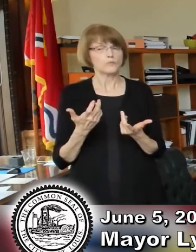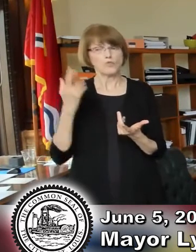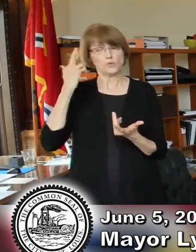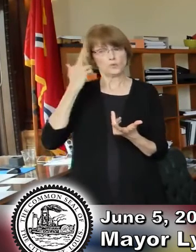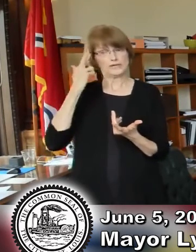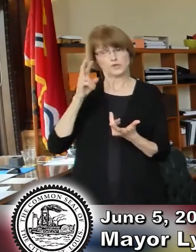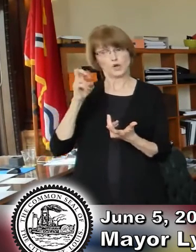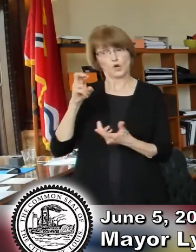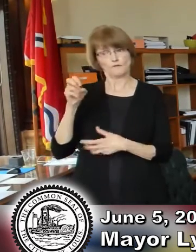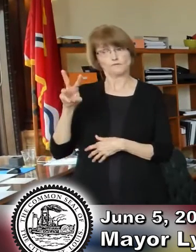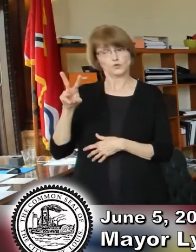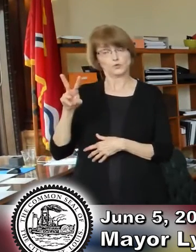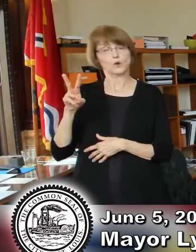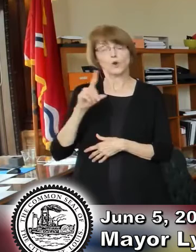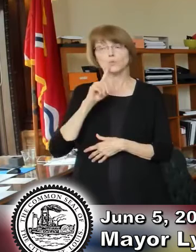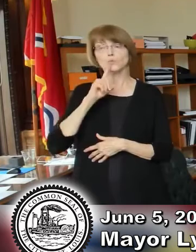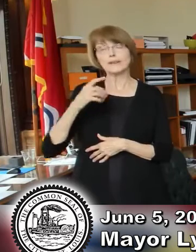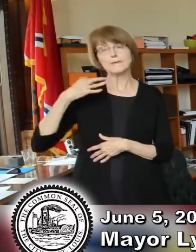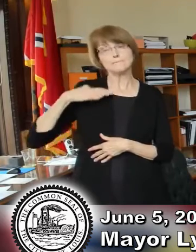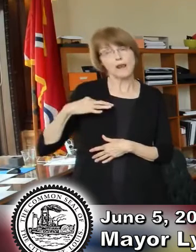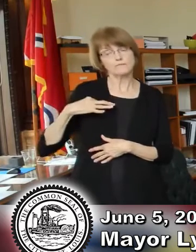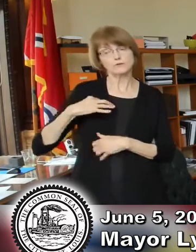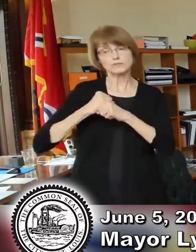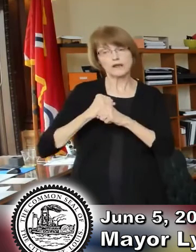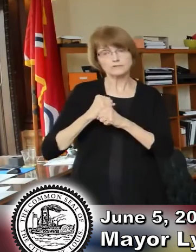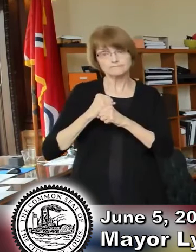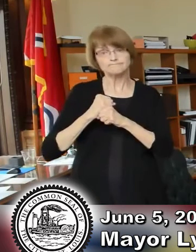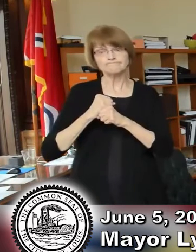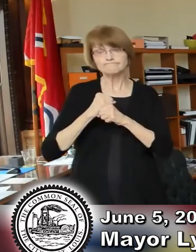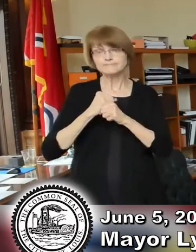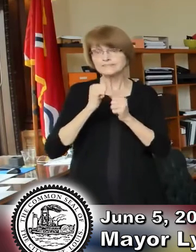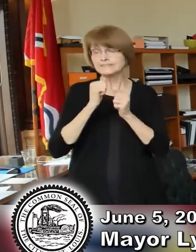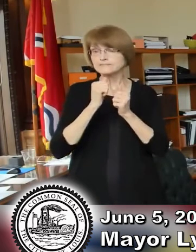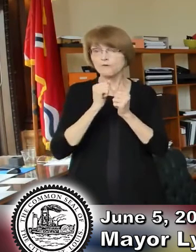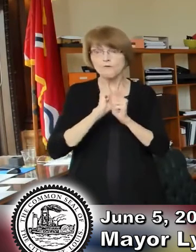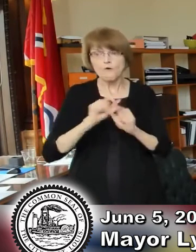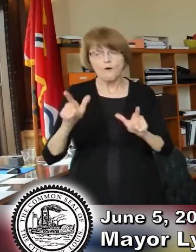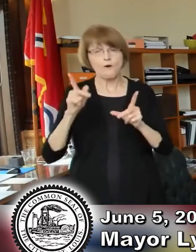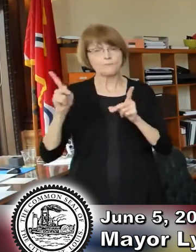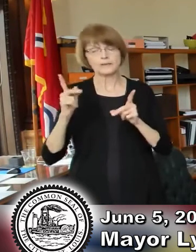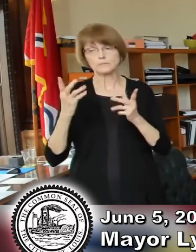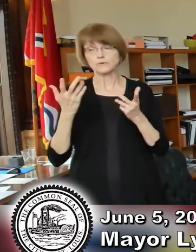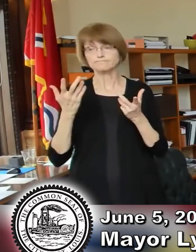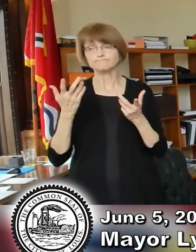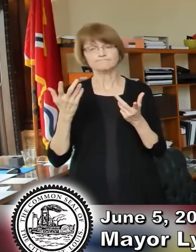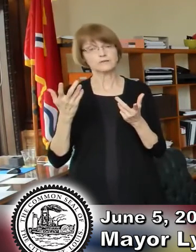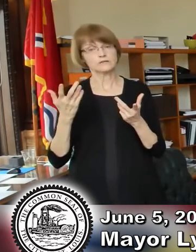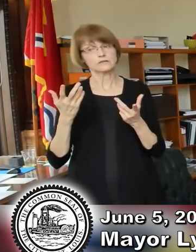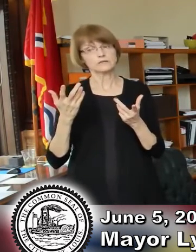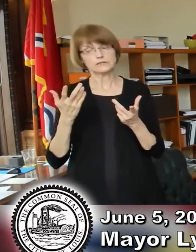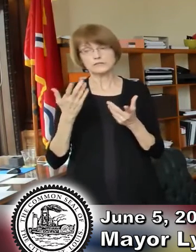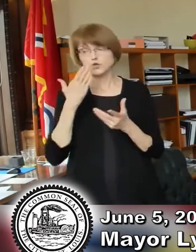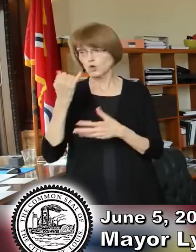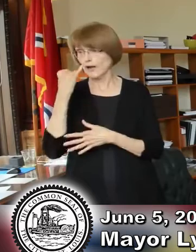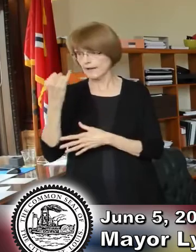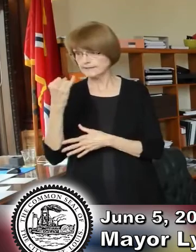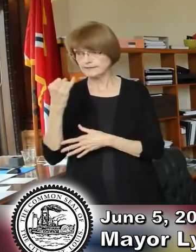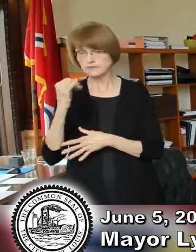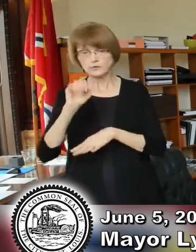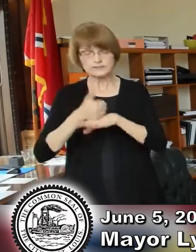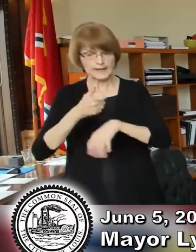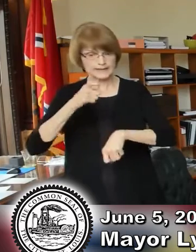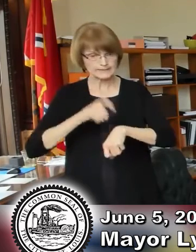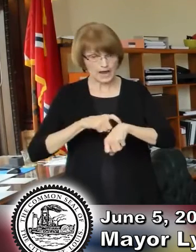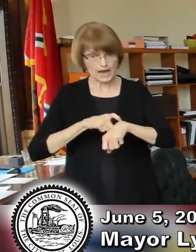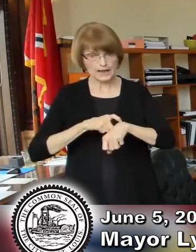everyone's benefit, I think, to be able to set a time when this activity